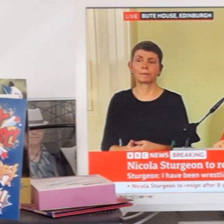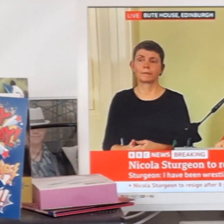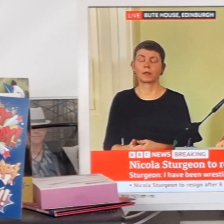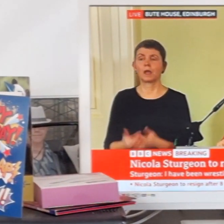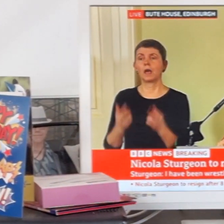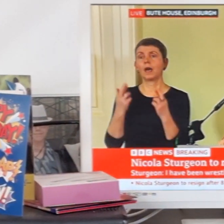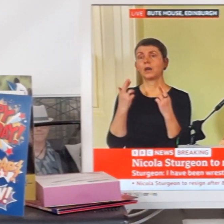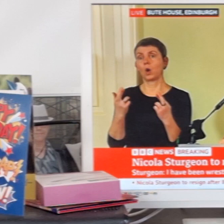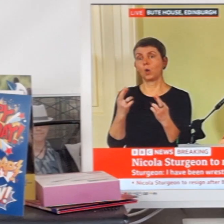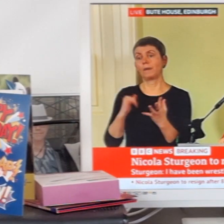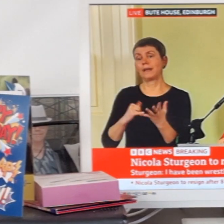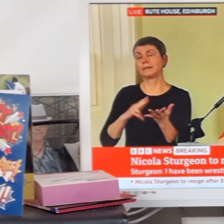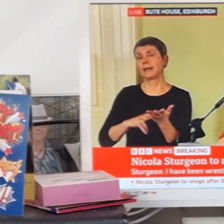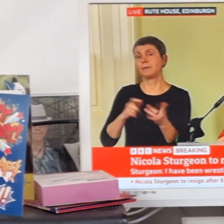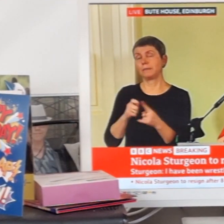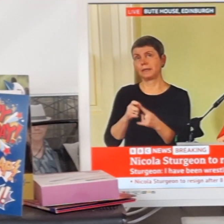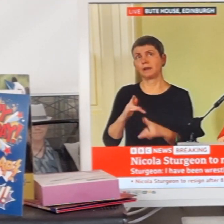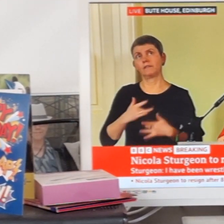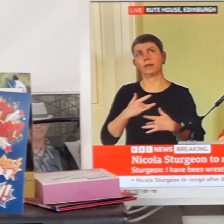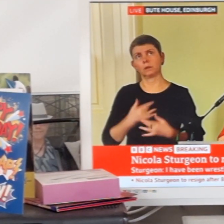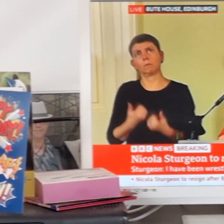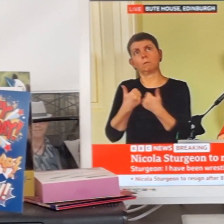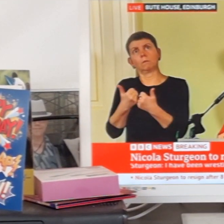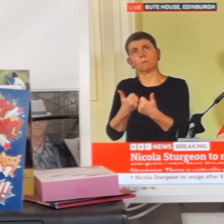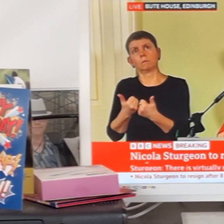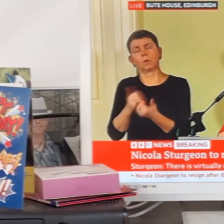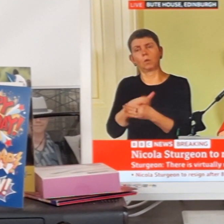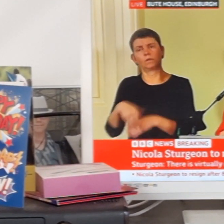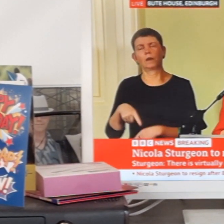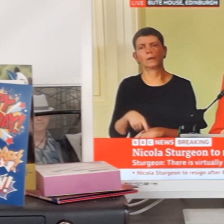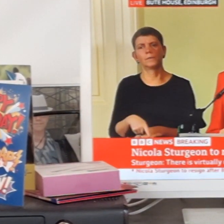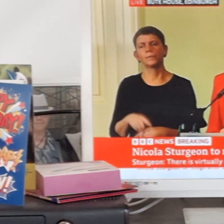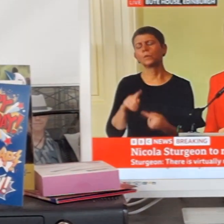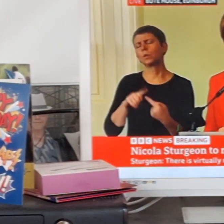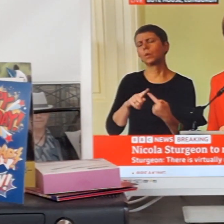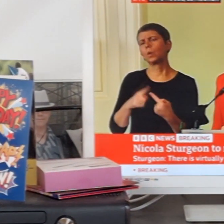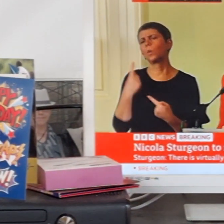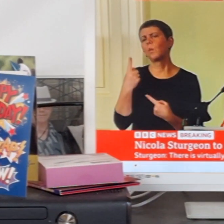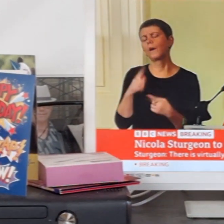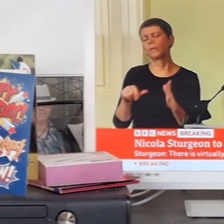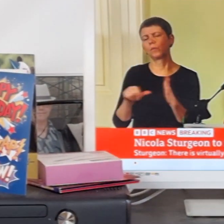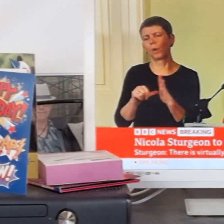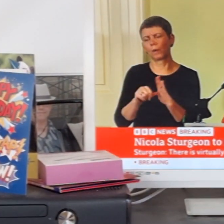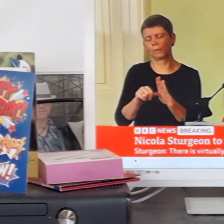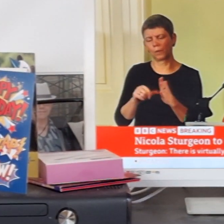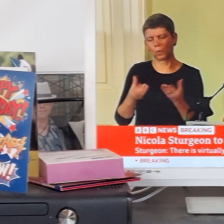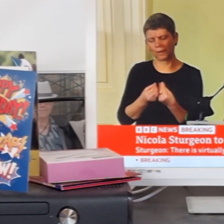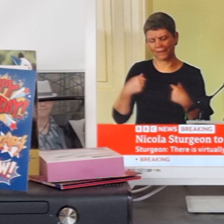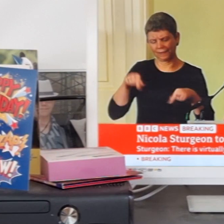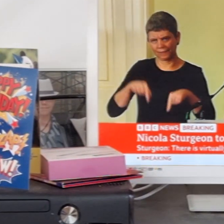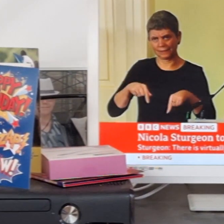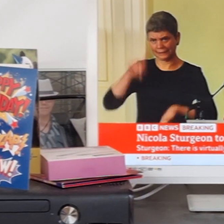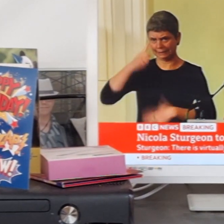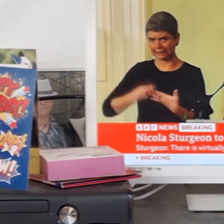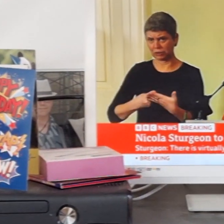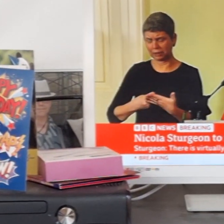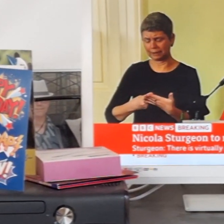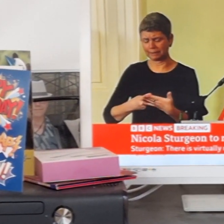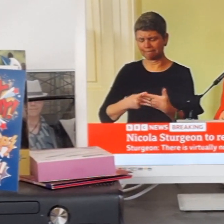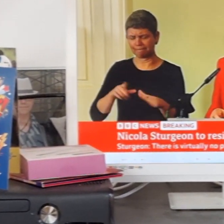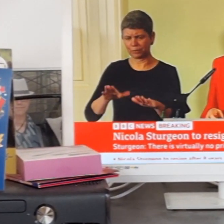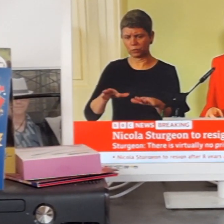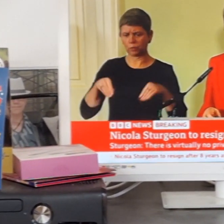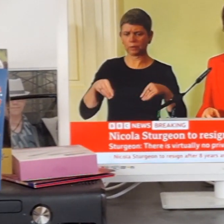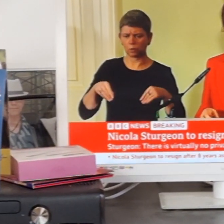will take heart from. One of the difficulties in coming to terms with this decision is that I am